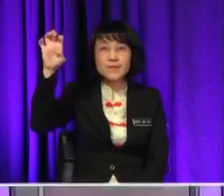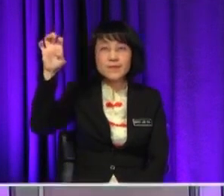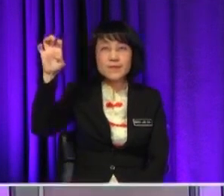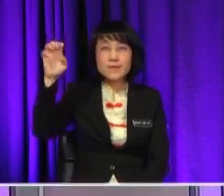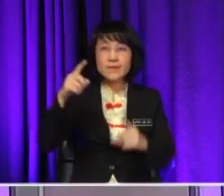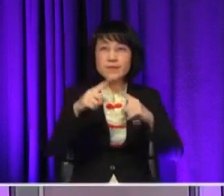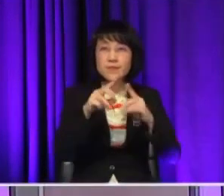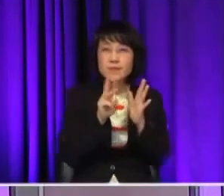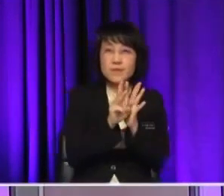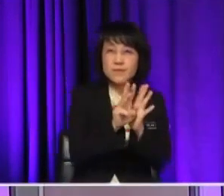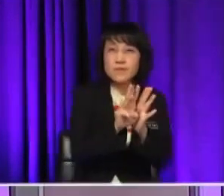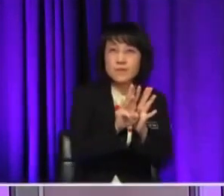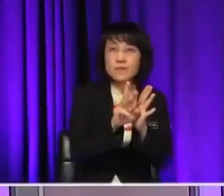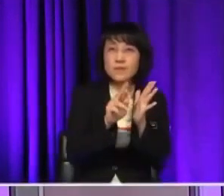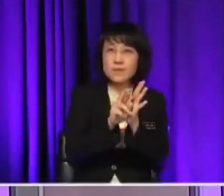the wind, let's just...